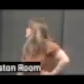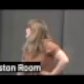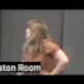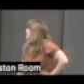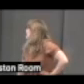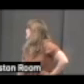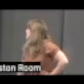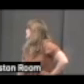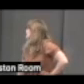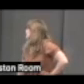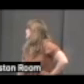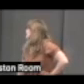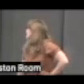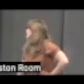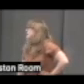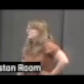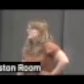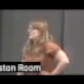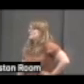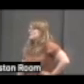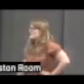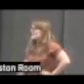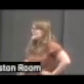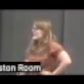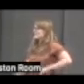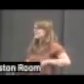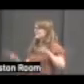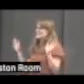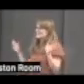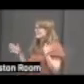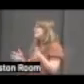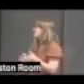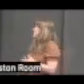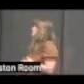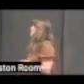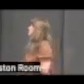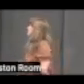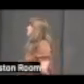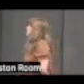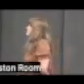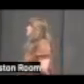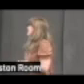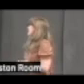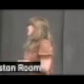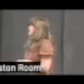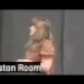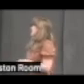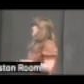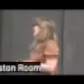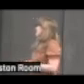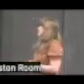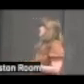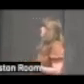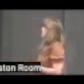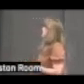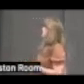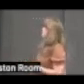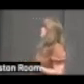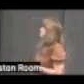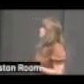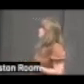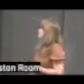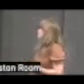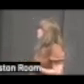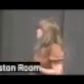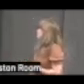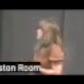Times. So basically everyone was like, oh my gosh, if pandas love each other. It was quite the eye-opening experience for me